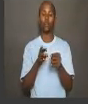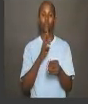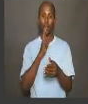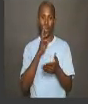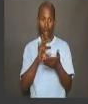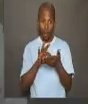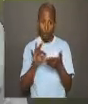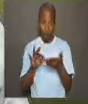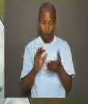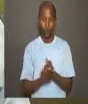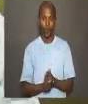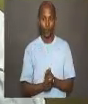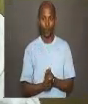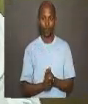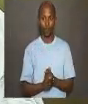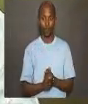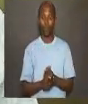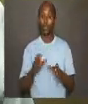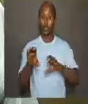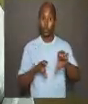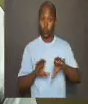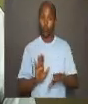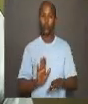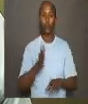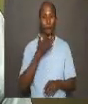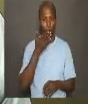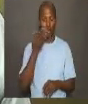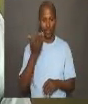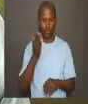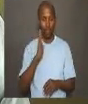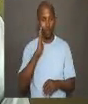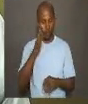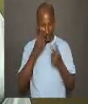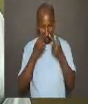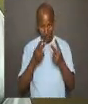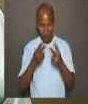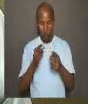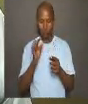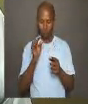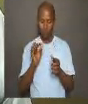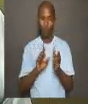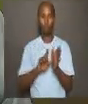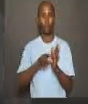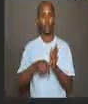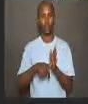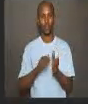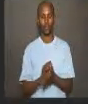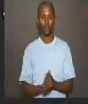real numbers. Do your best, and I will see you in a few minutes.